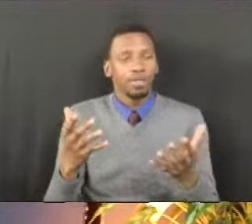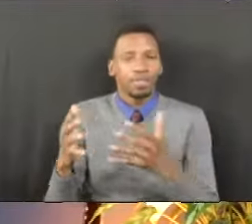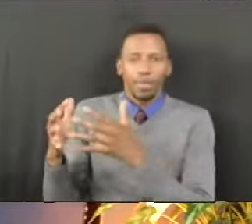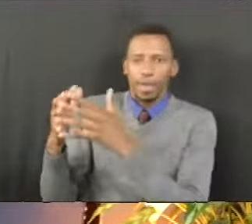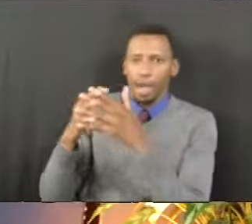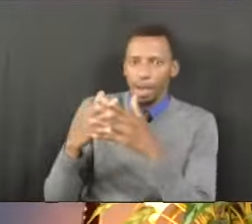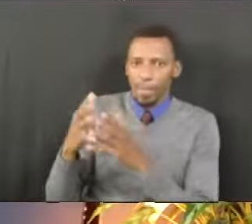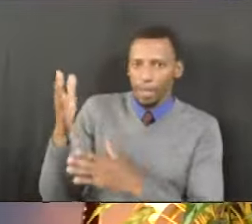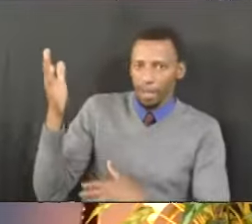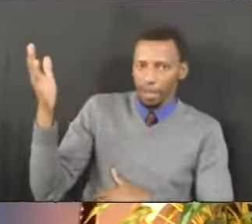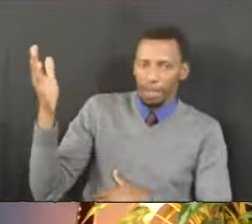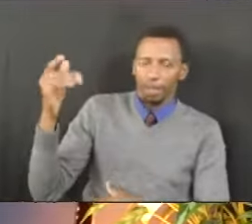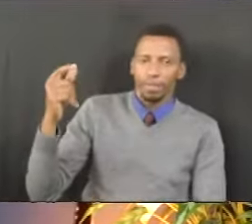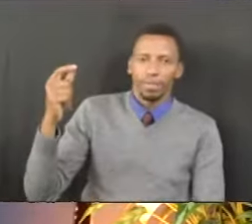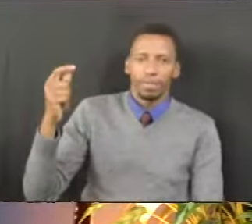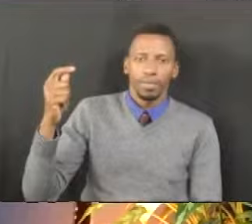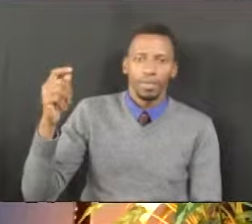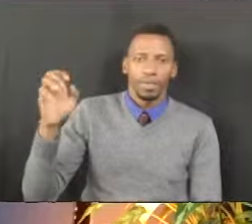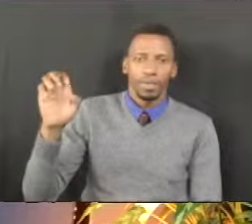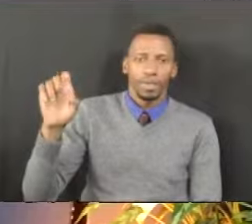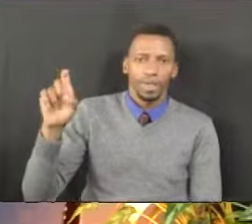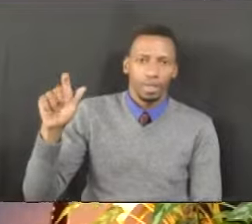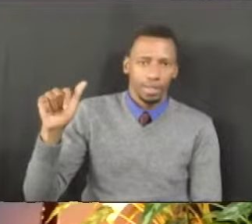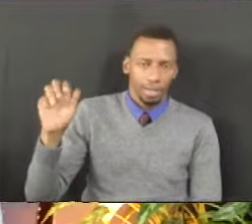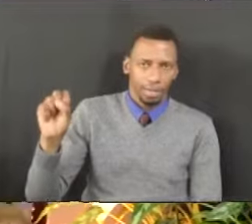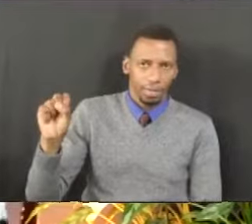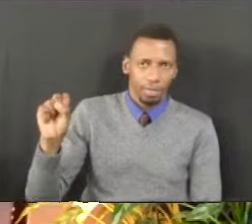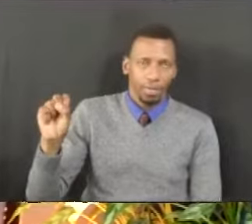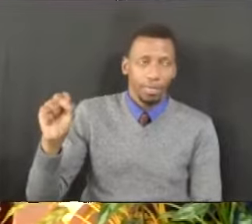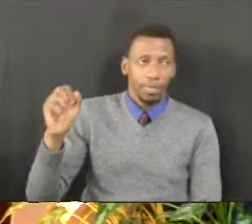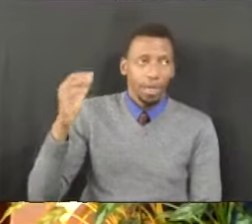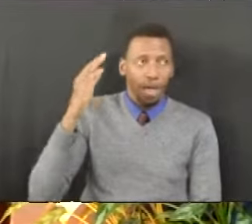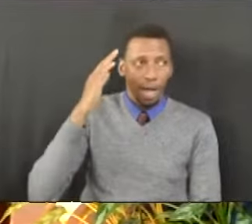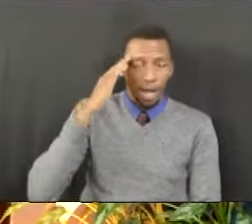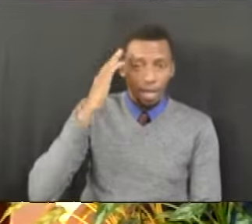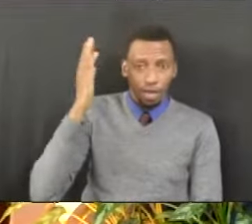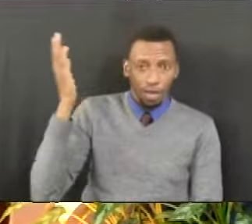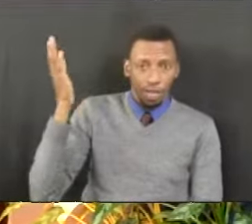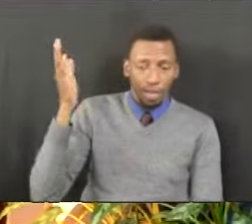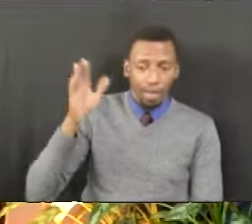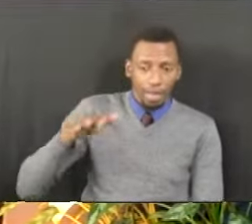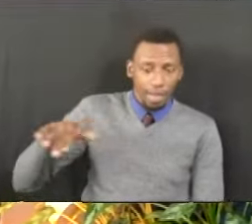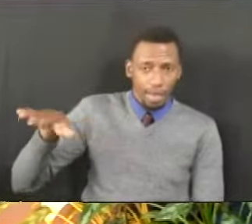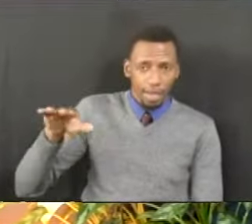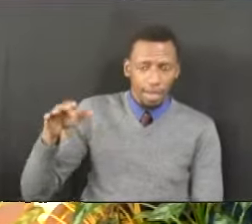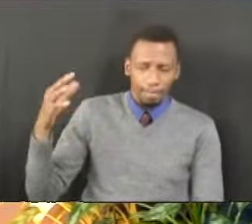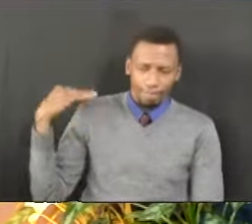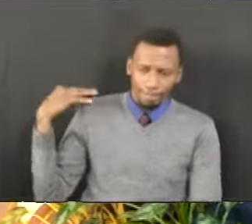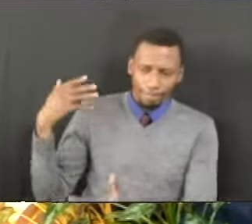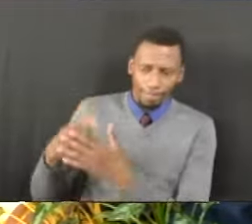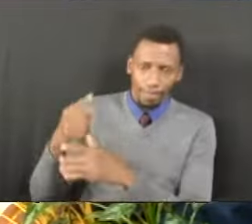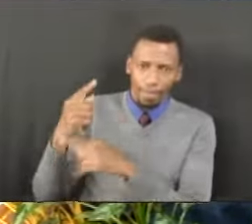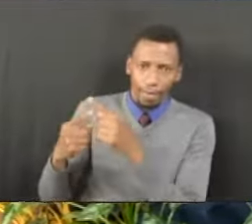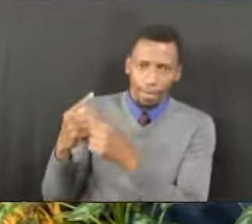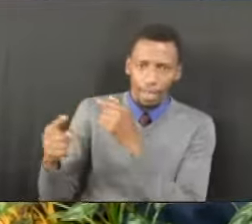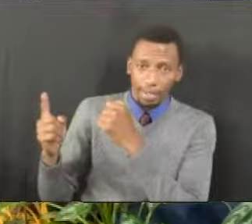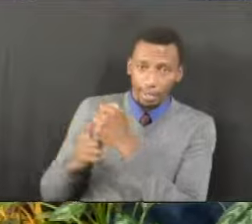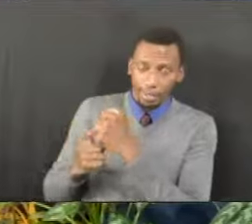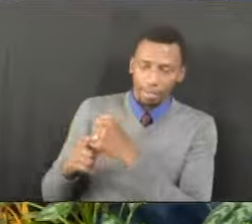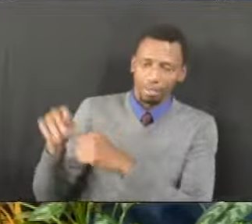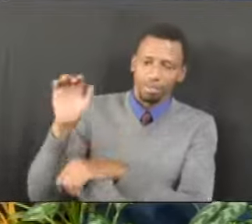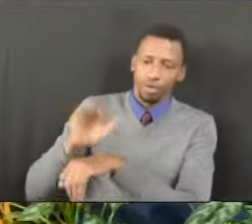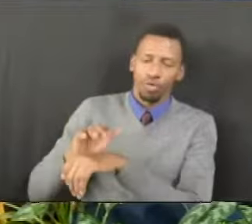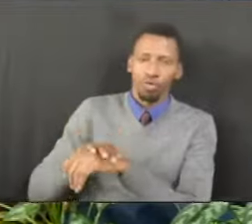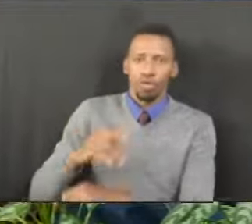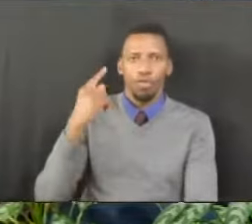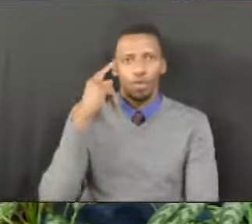Austin, Texas. But I'm cognizant that as good as Austin has been to me the last 6 years, as good as